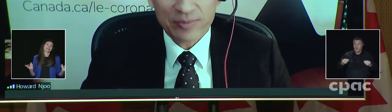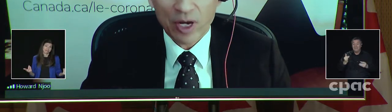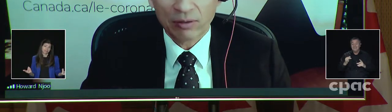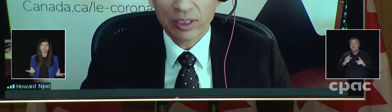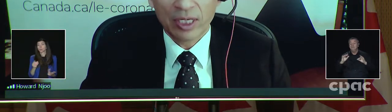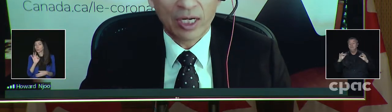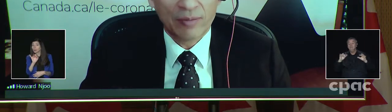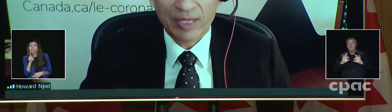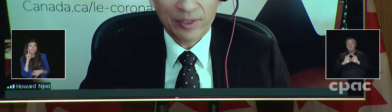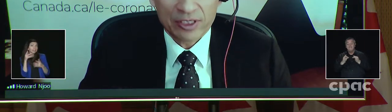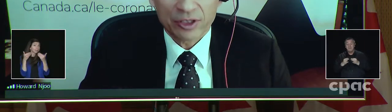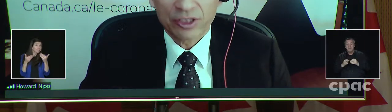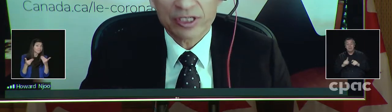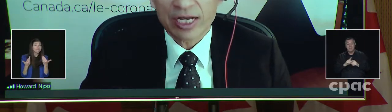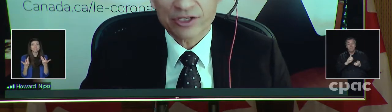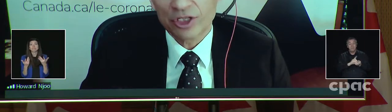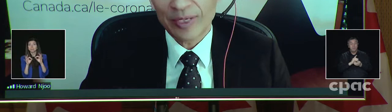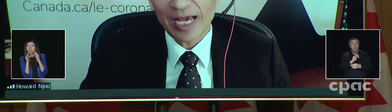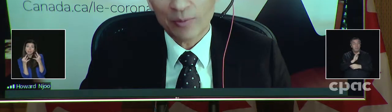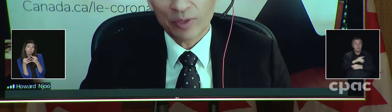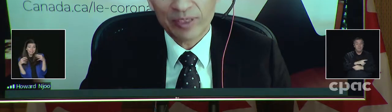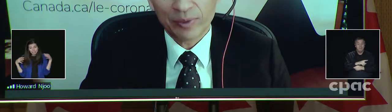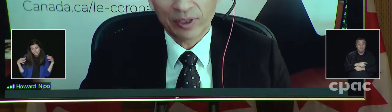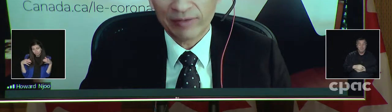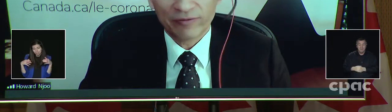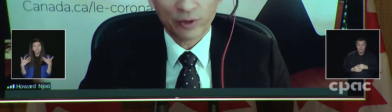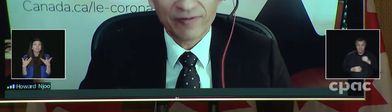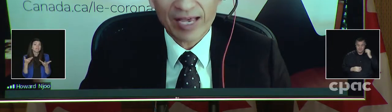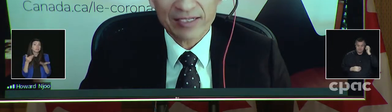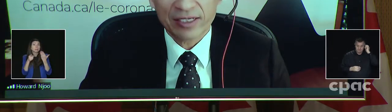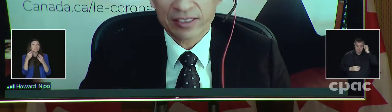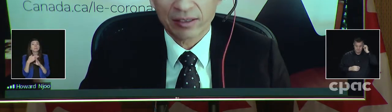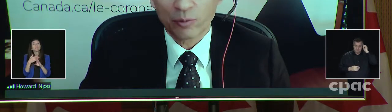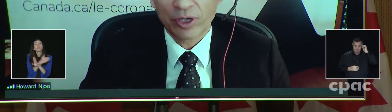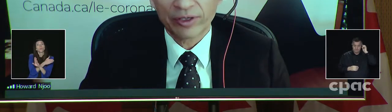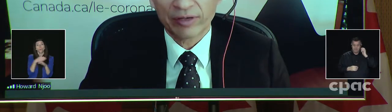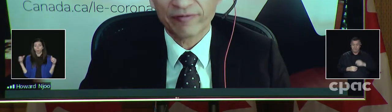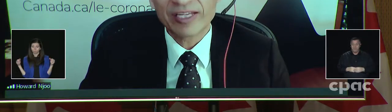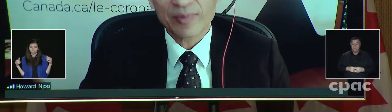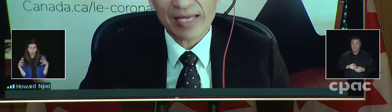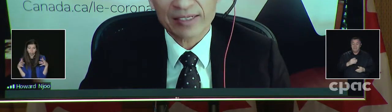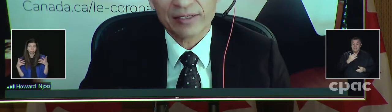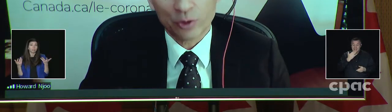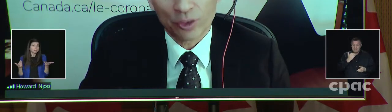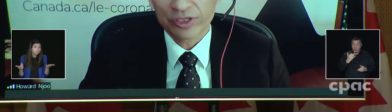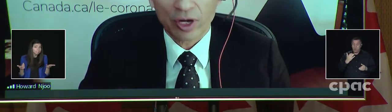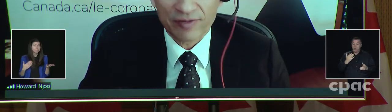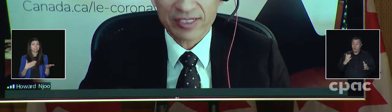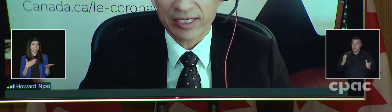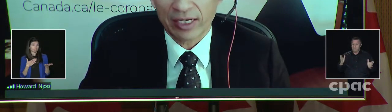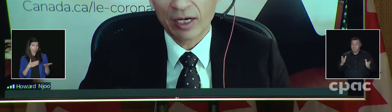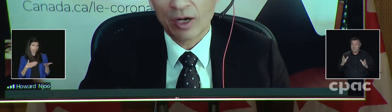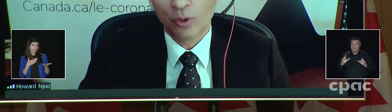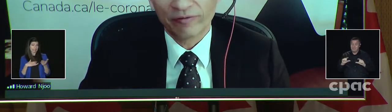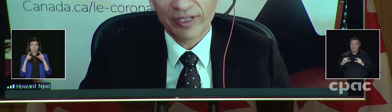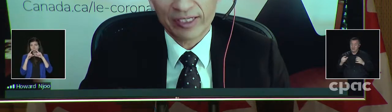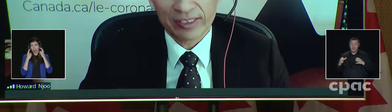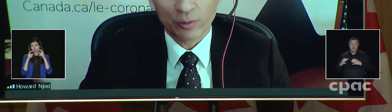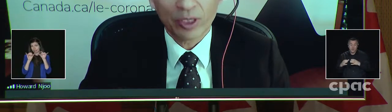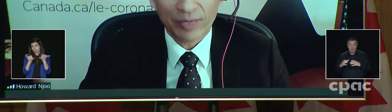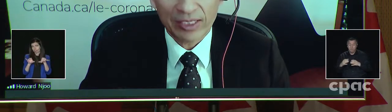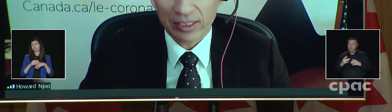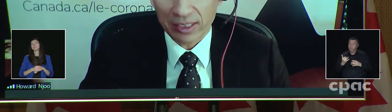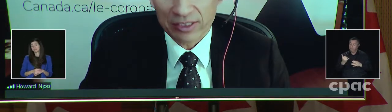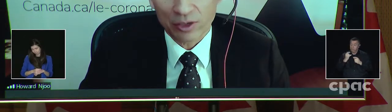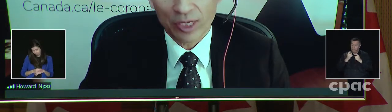keep it small. Maybe there's a good discussion to be had about people, even fully vaccinated, still wearing their face masks indoors, obviously well fitted,